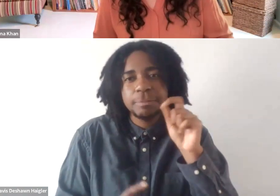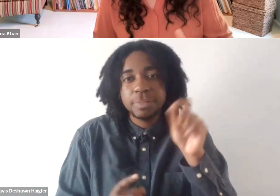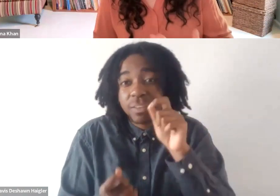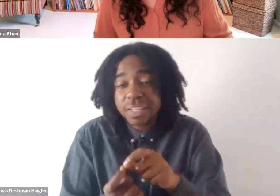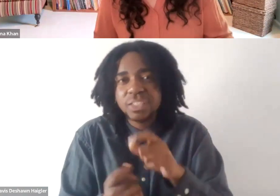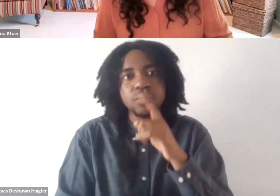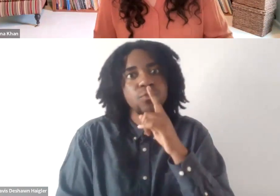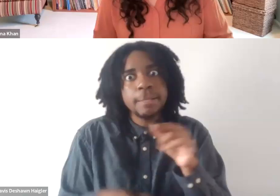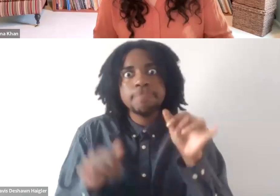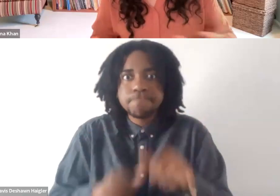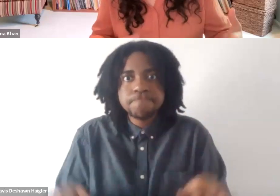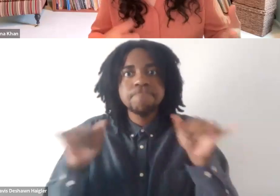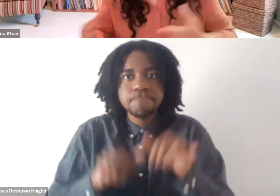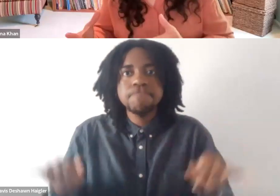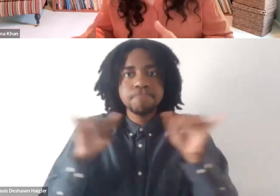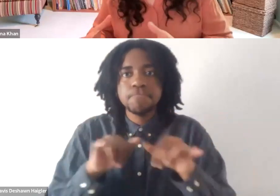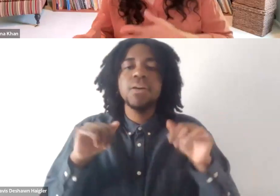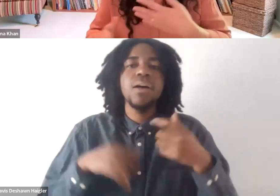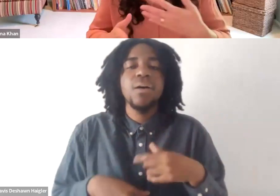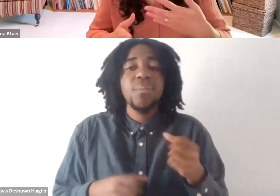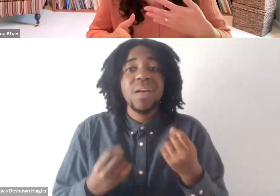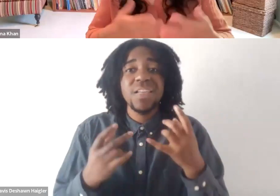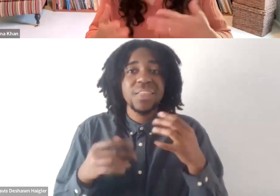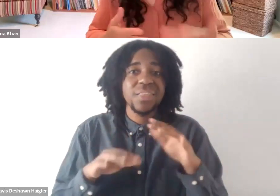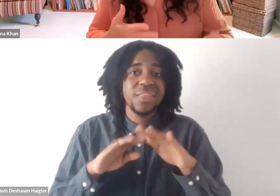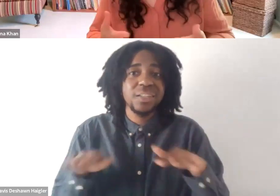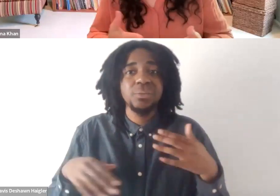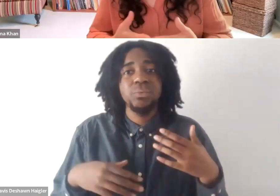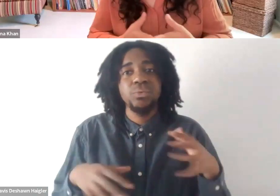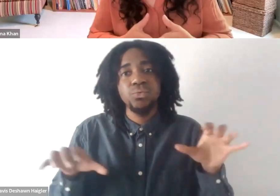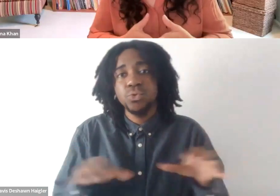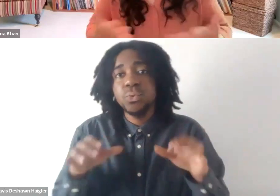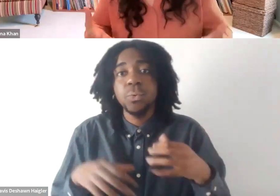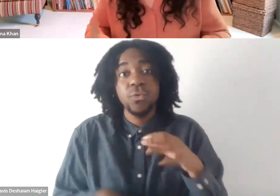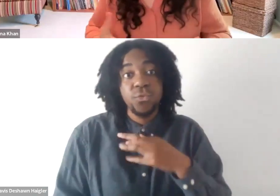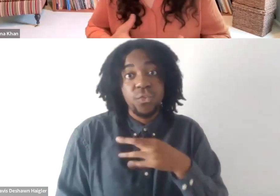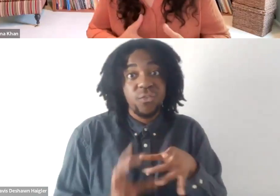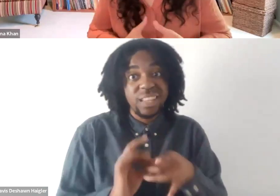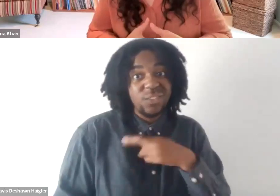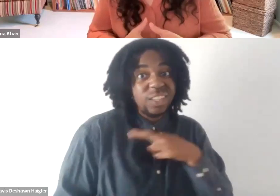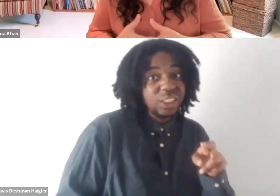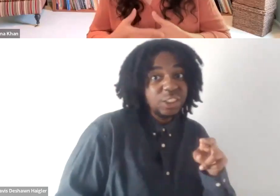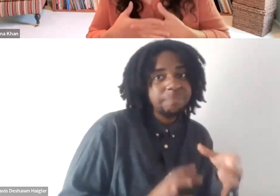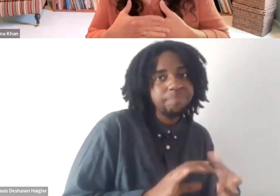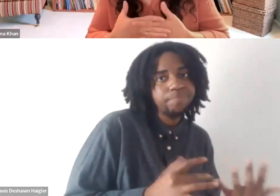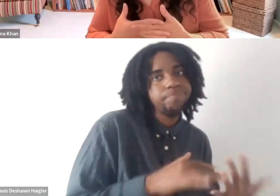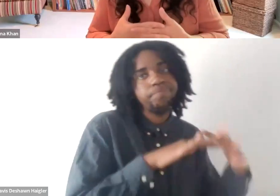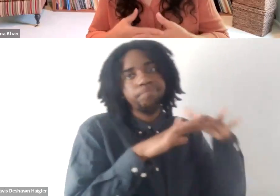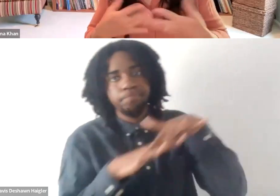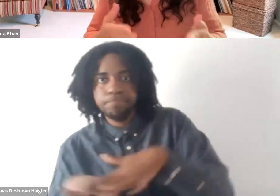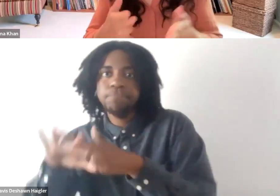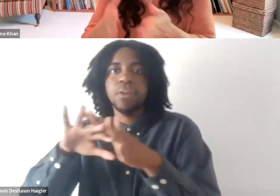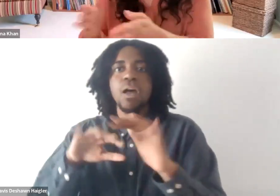things that we do in our religious life are just very intertwined with our daily lives. So even the fact that Muslims